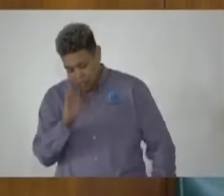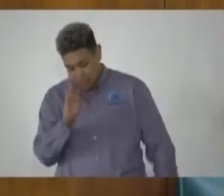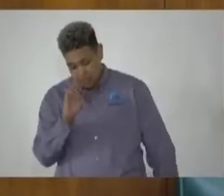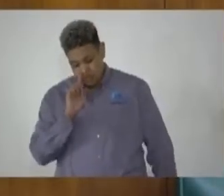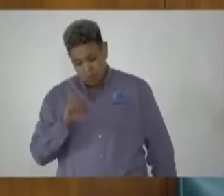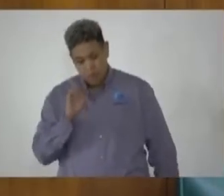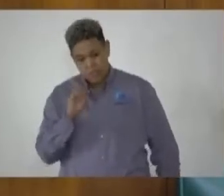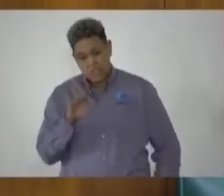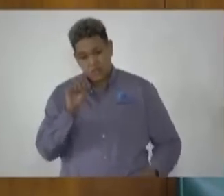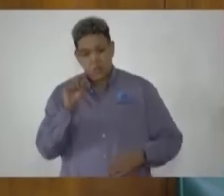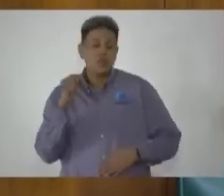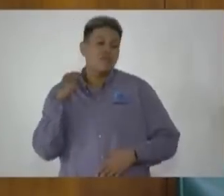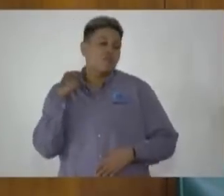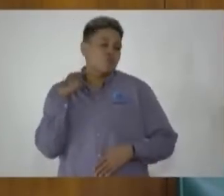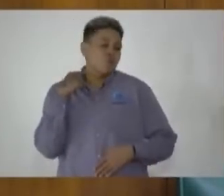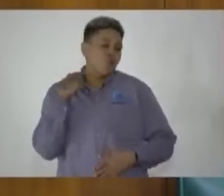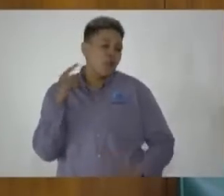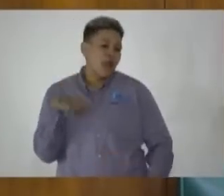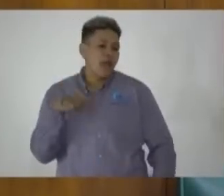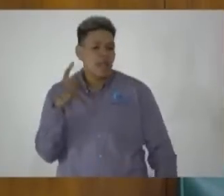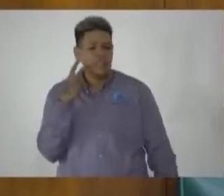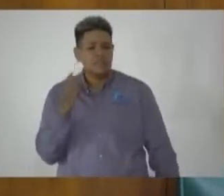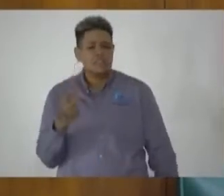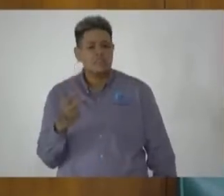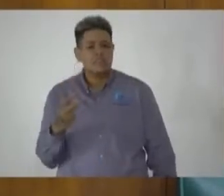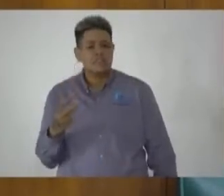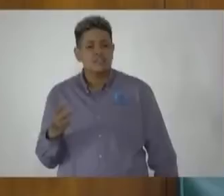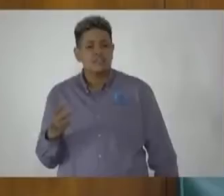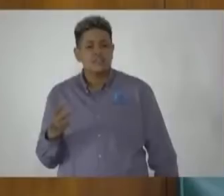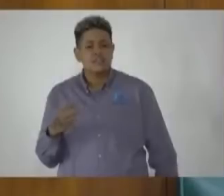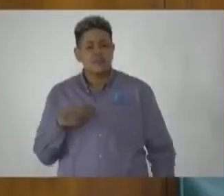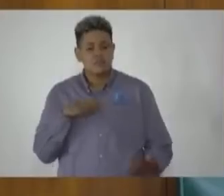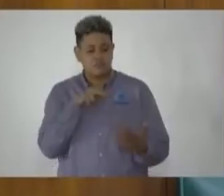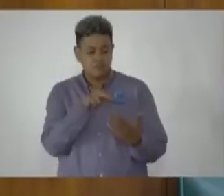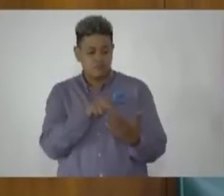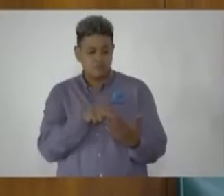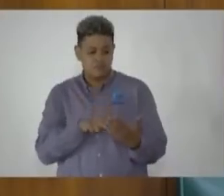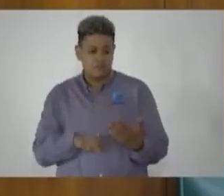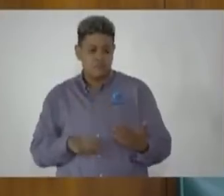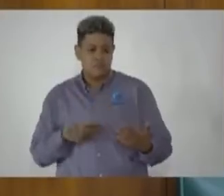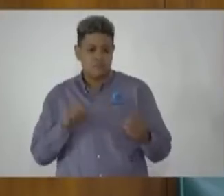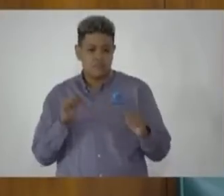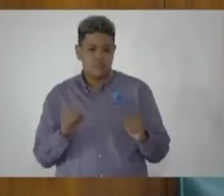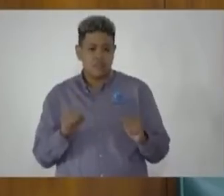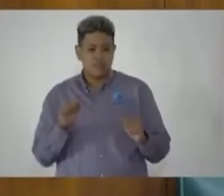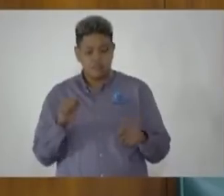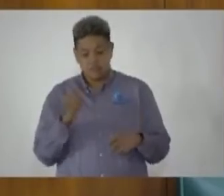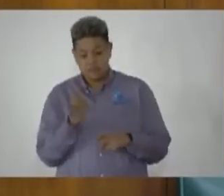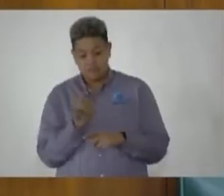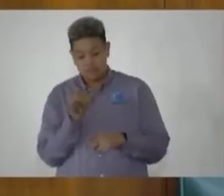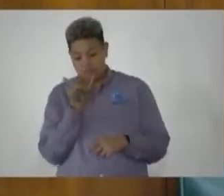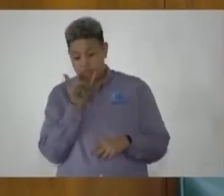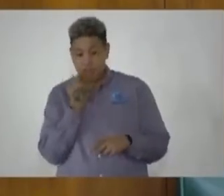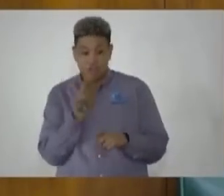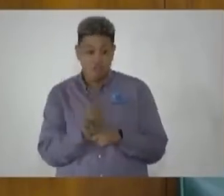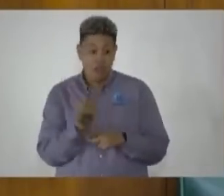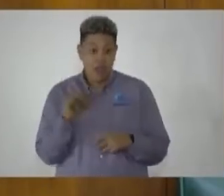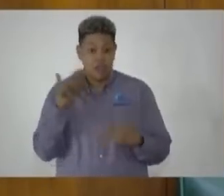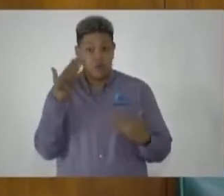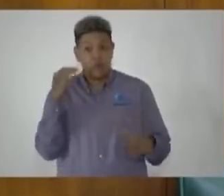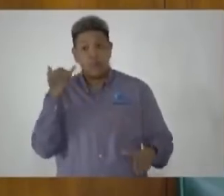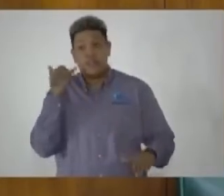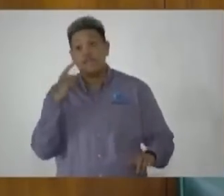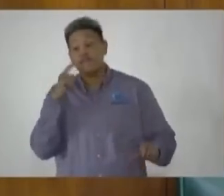Parliament, and I see here apparently, and I'm, I can't stand to be corrected. I don't know if the report on